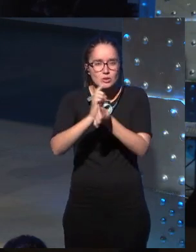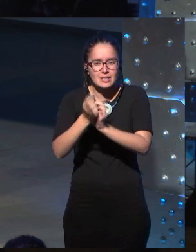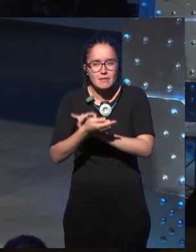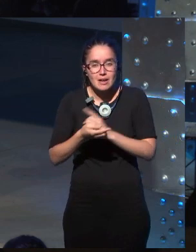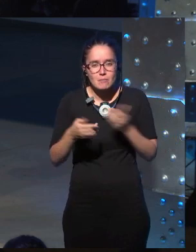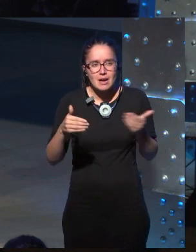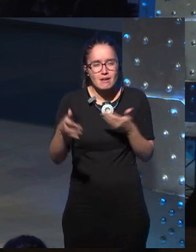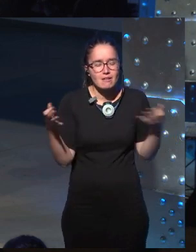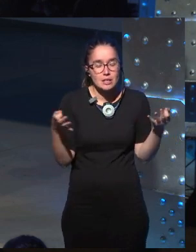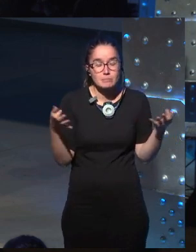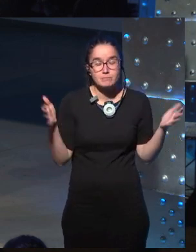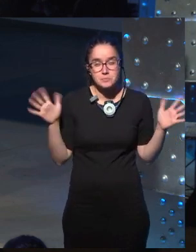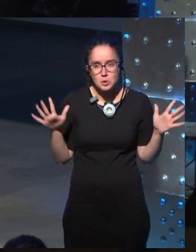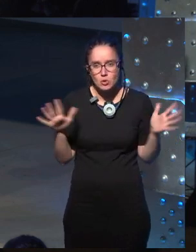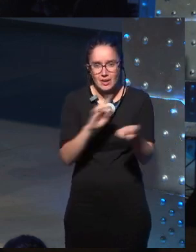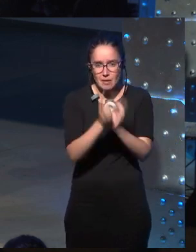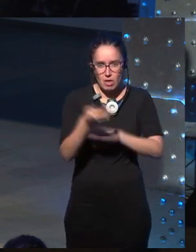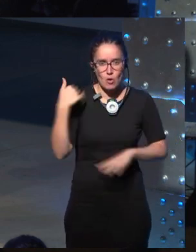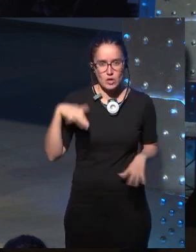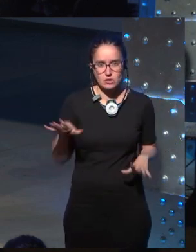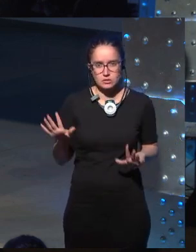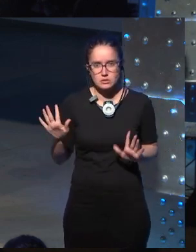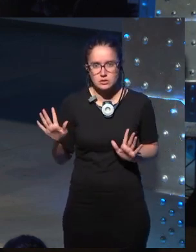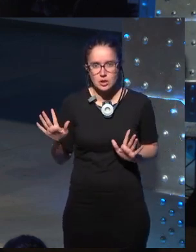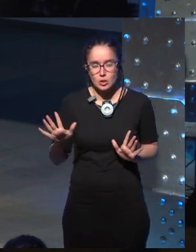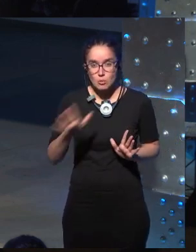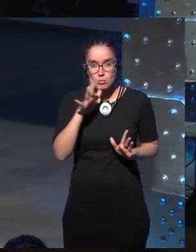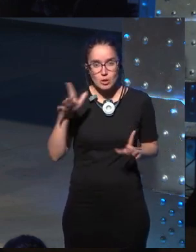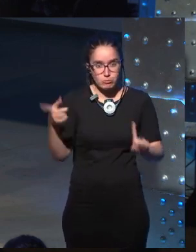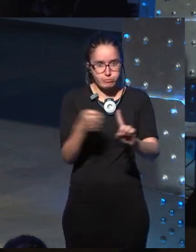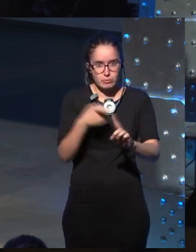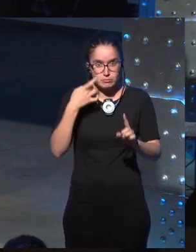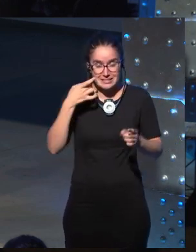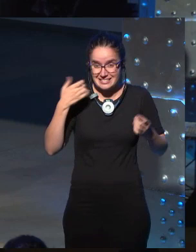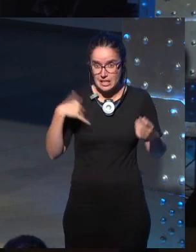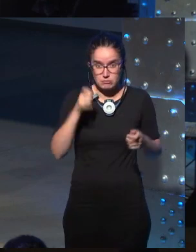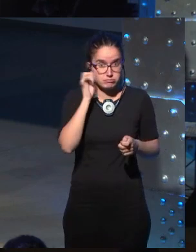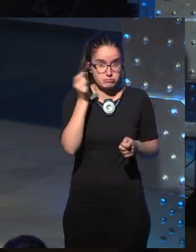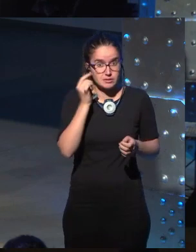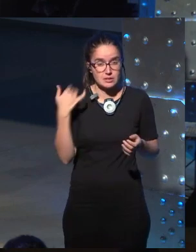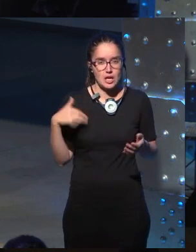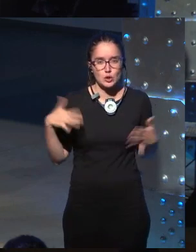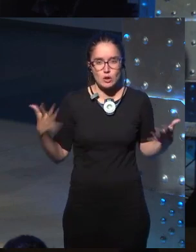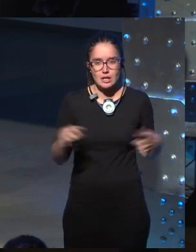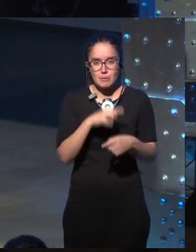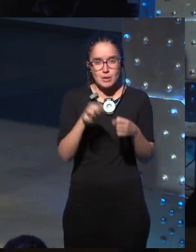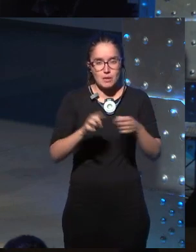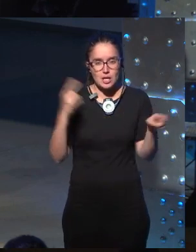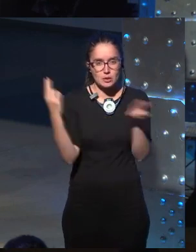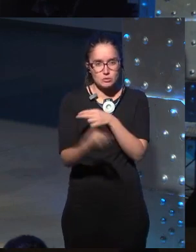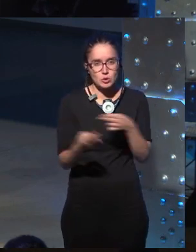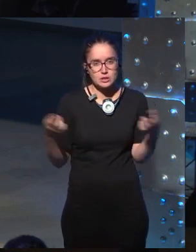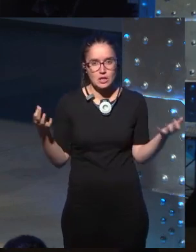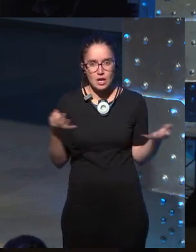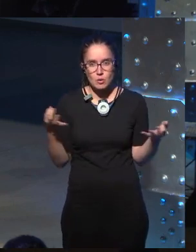Or has changed, because we did detect them. So the first answer is